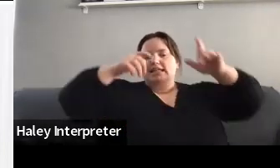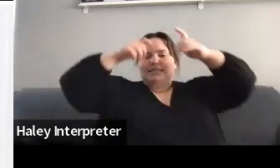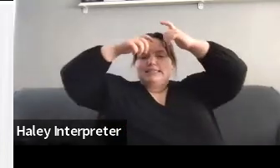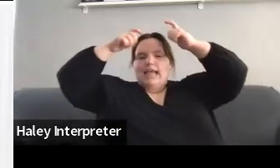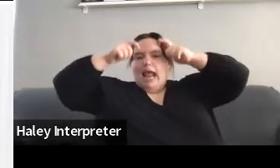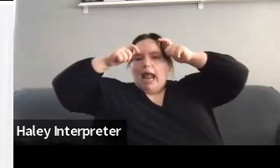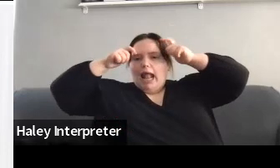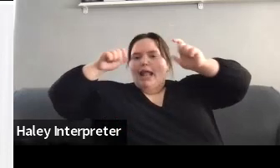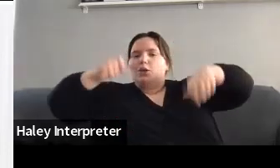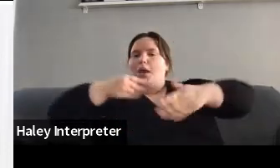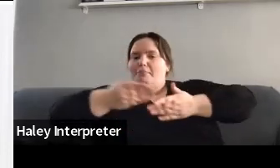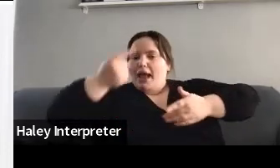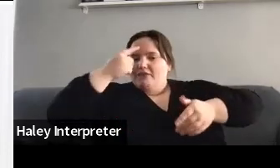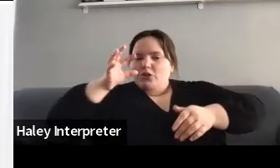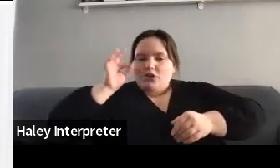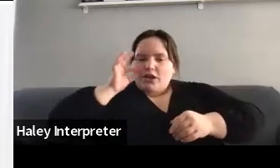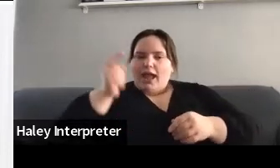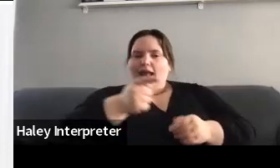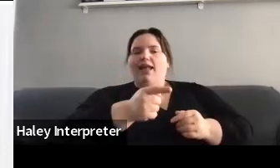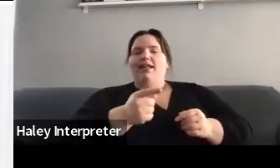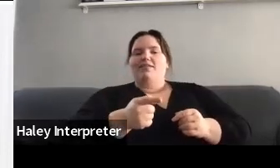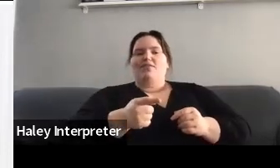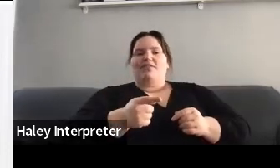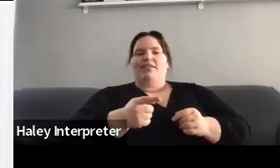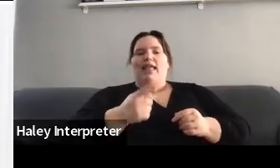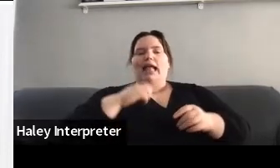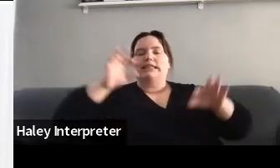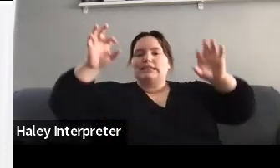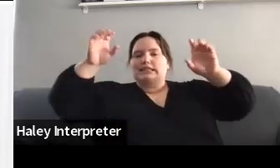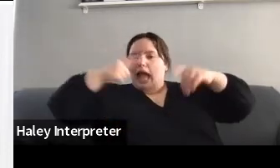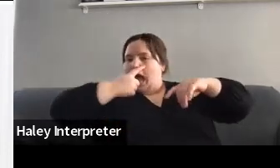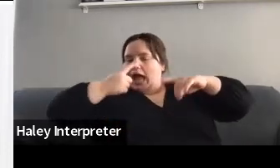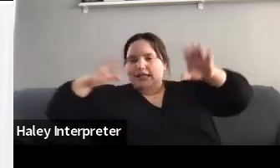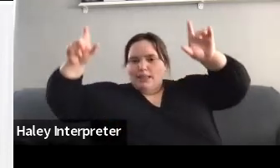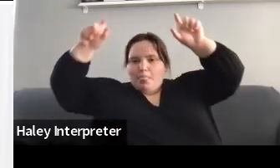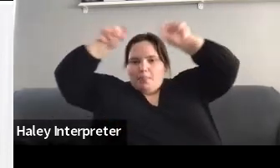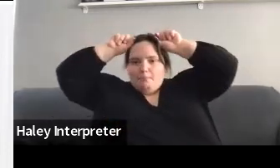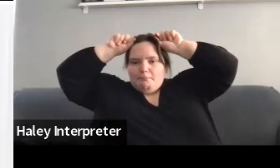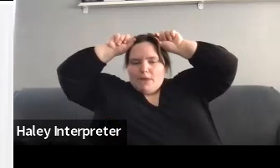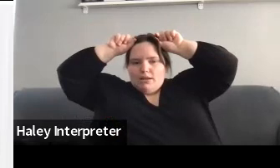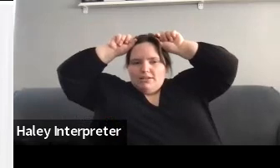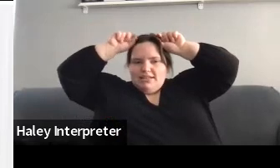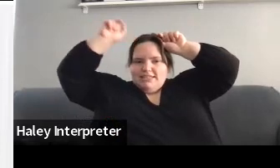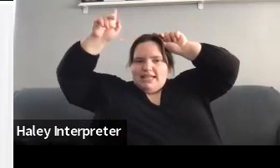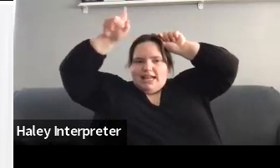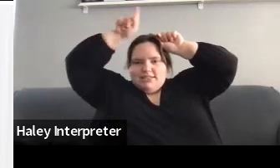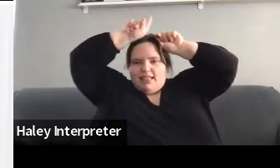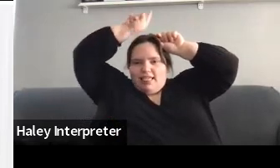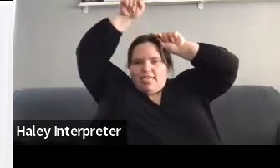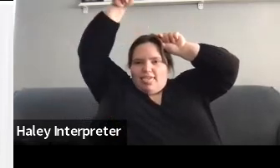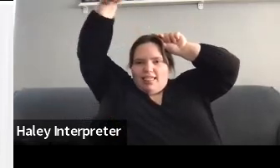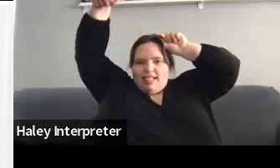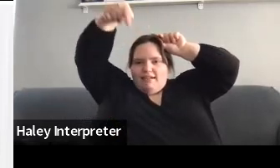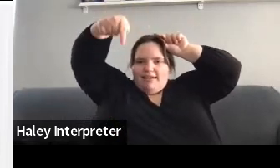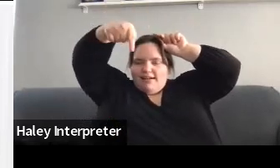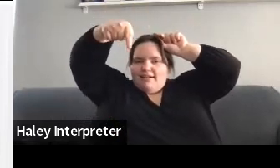your cat that has googly eyes on the top and some sort of antenna that hangs over